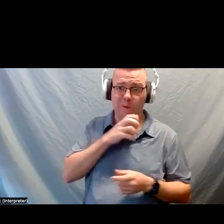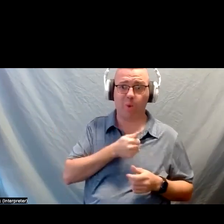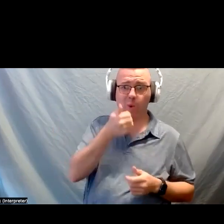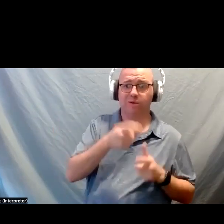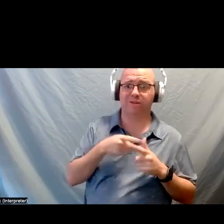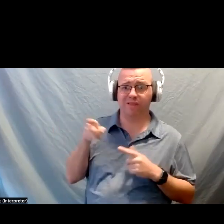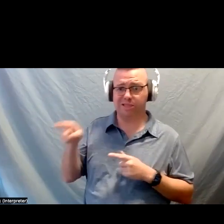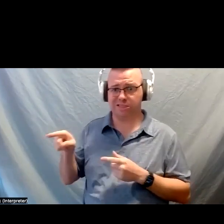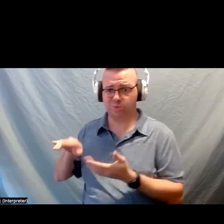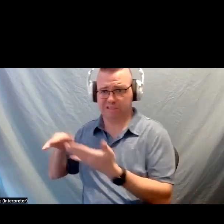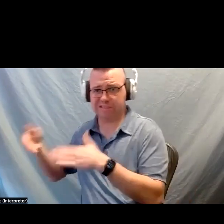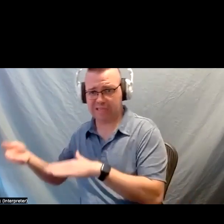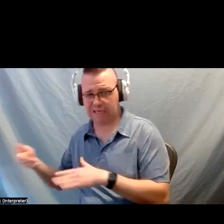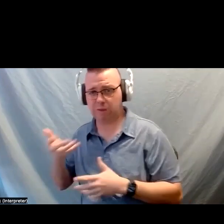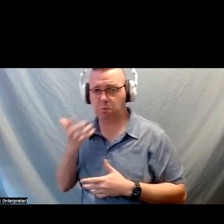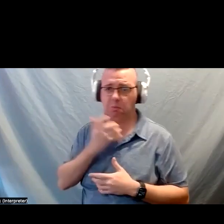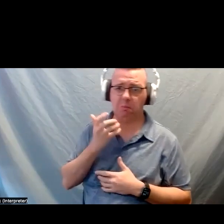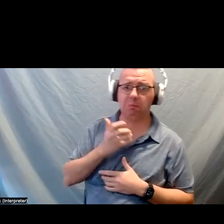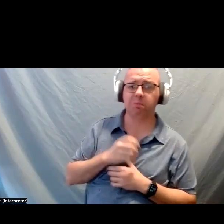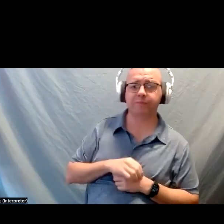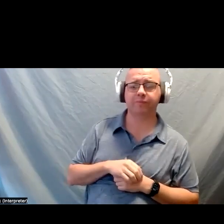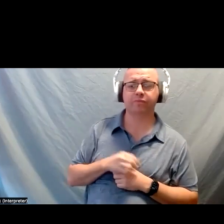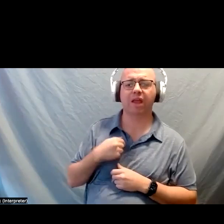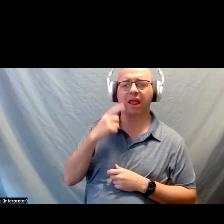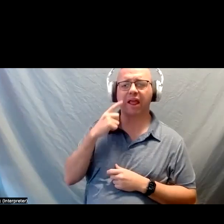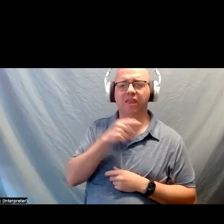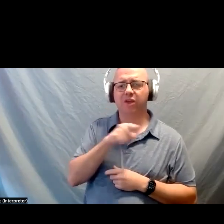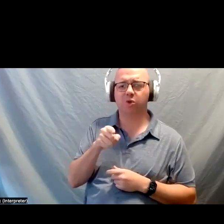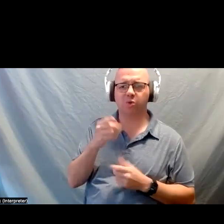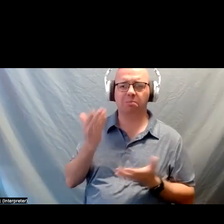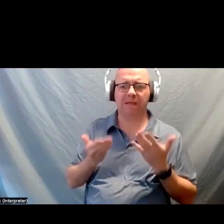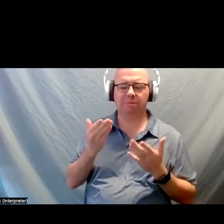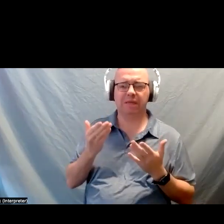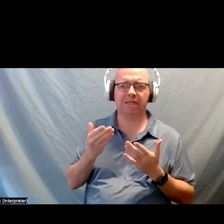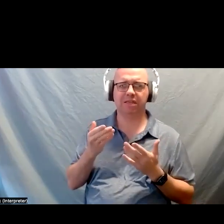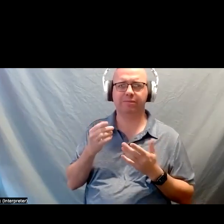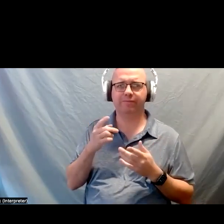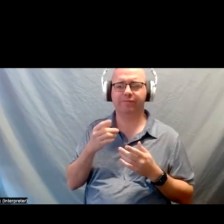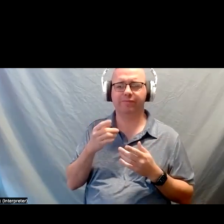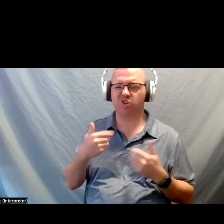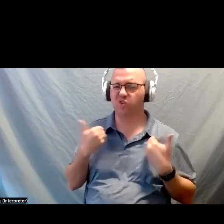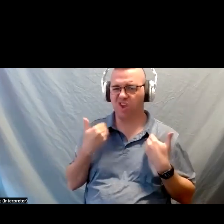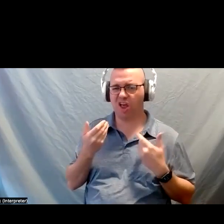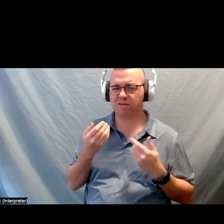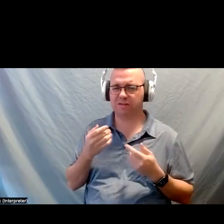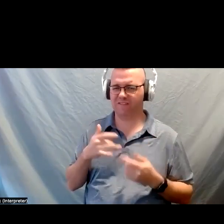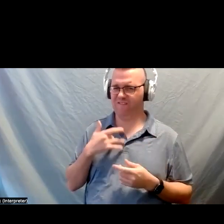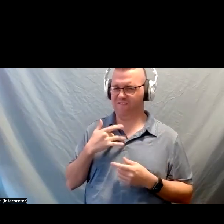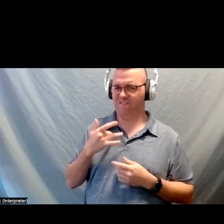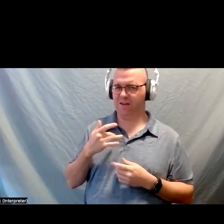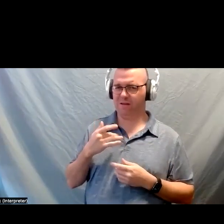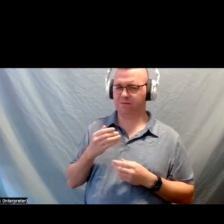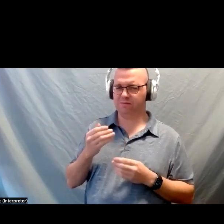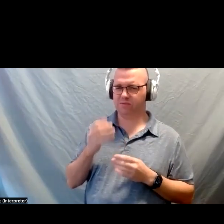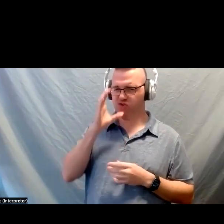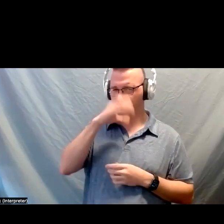died. And I think all of you who are younger will reach this strange self-consciousness